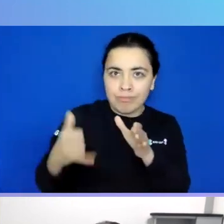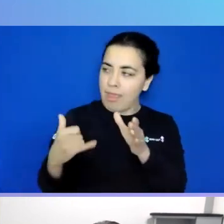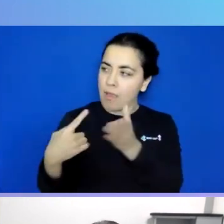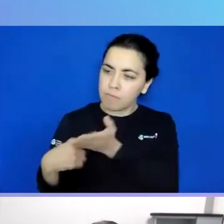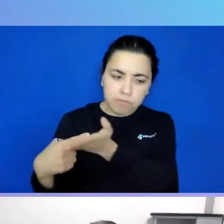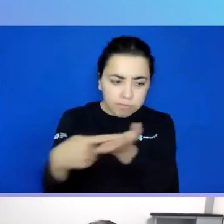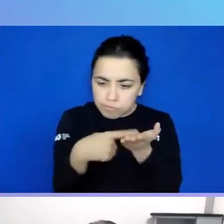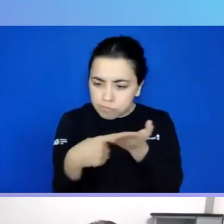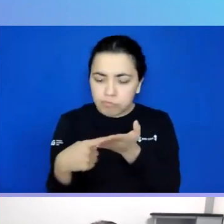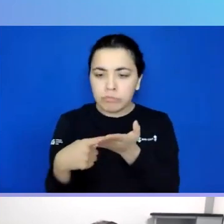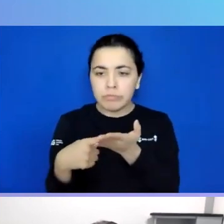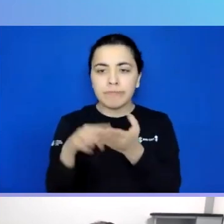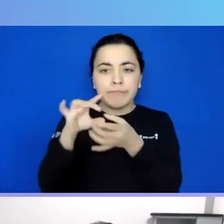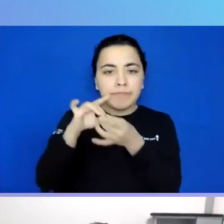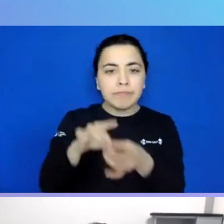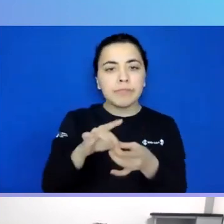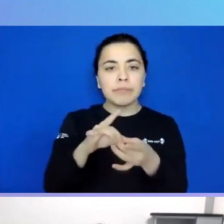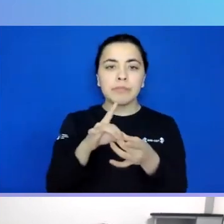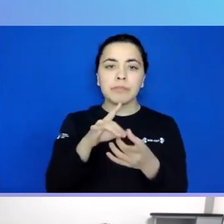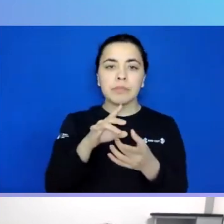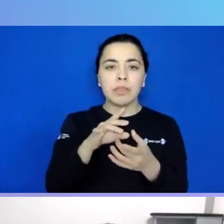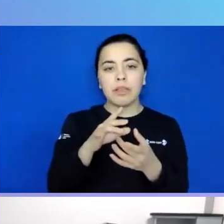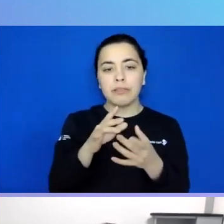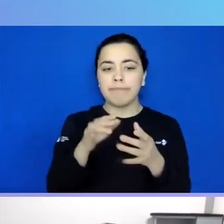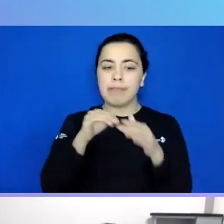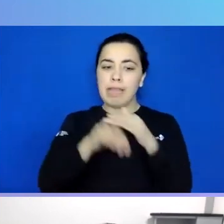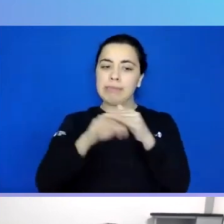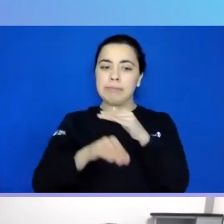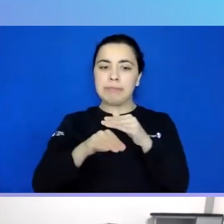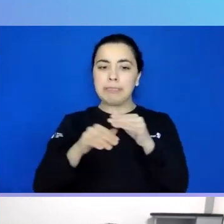about the build, about accessibility.